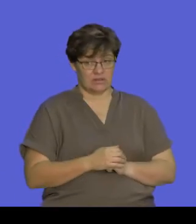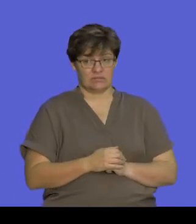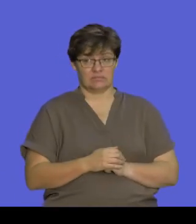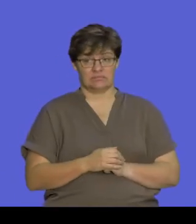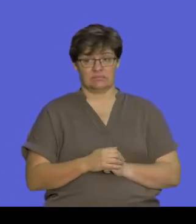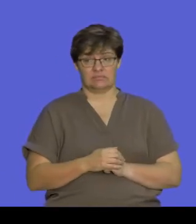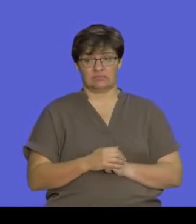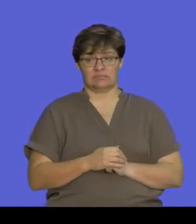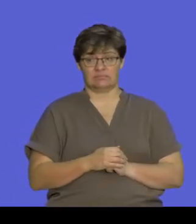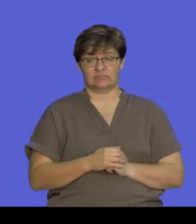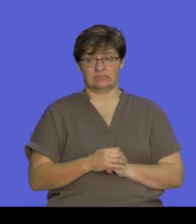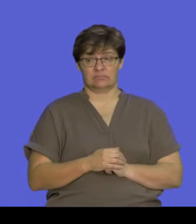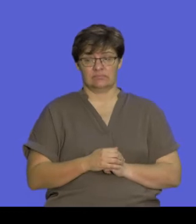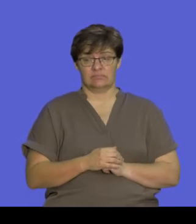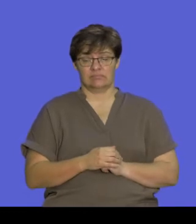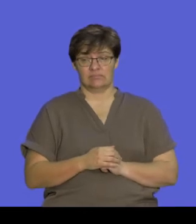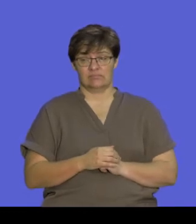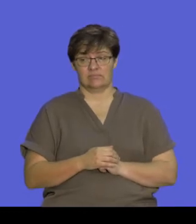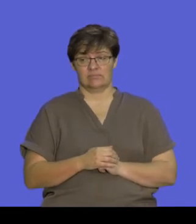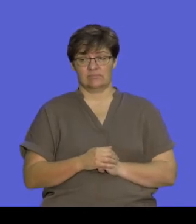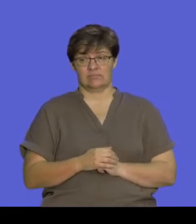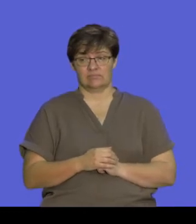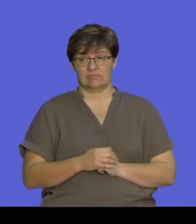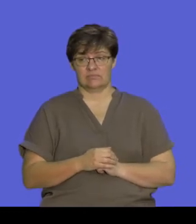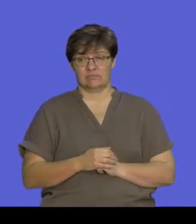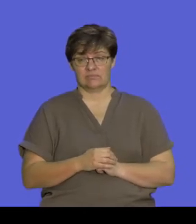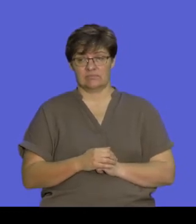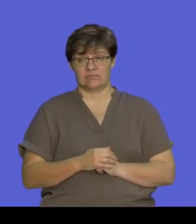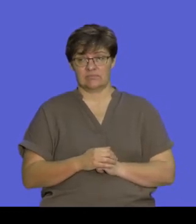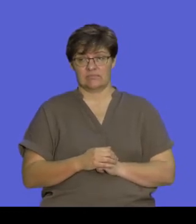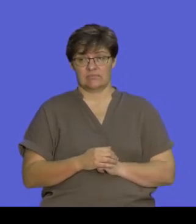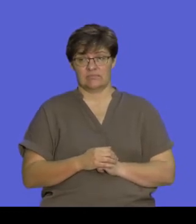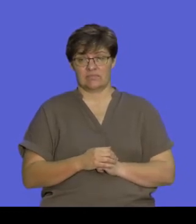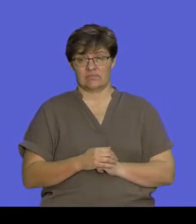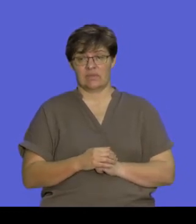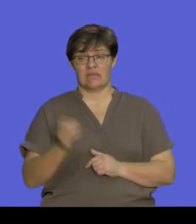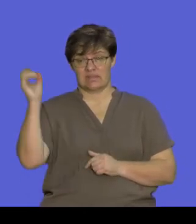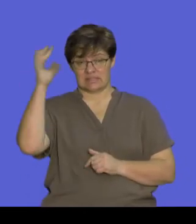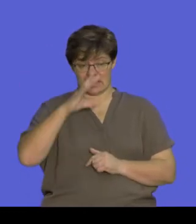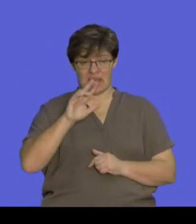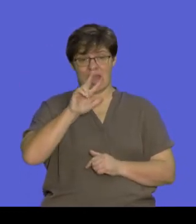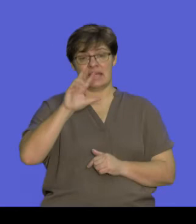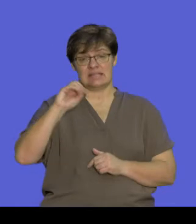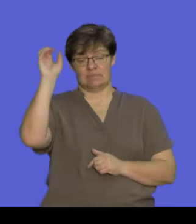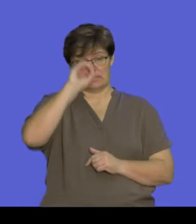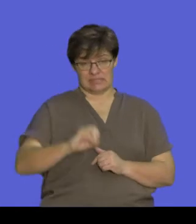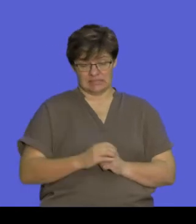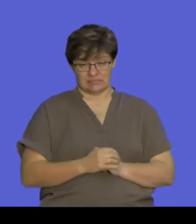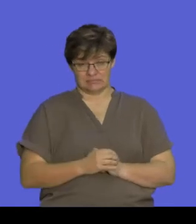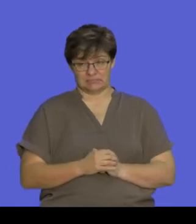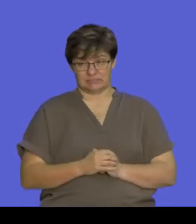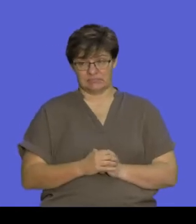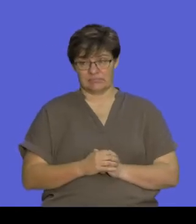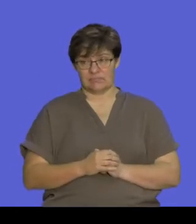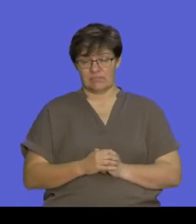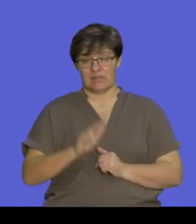in the probability here. We'll play tennis if it's sunny 80% of the time. So let's put the